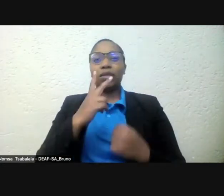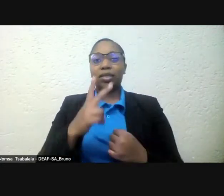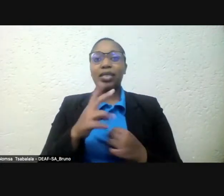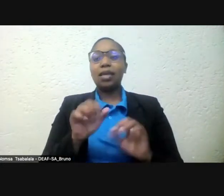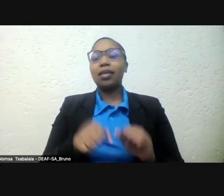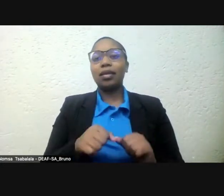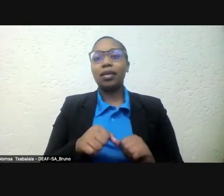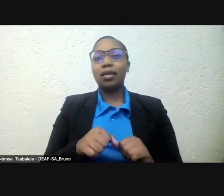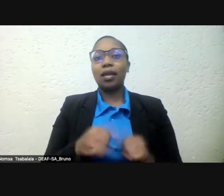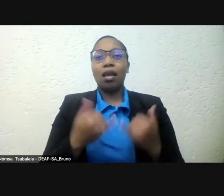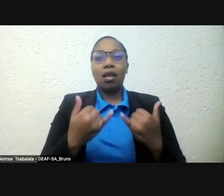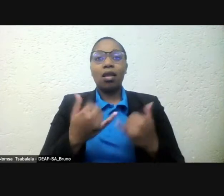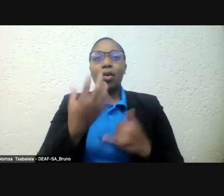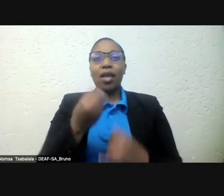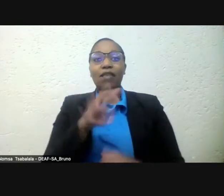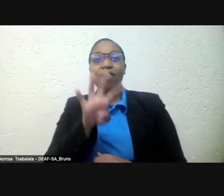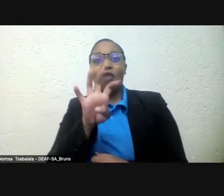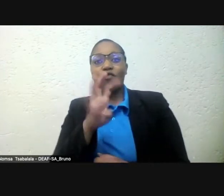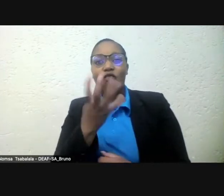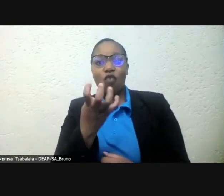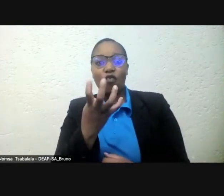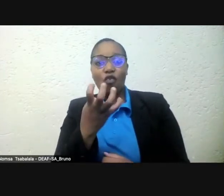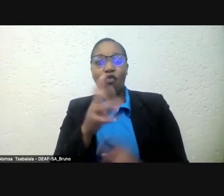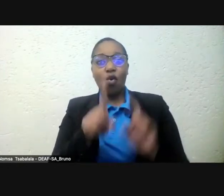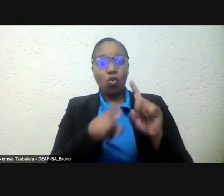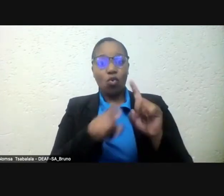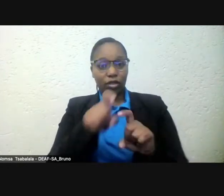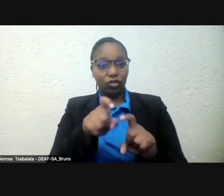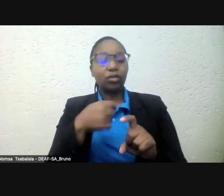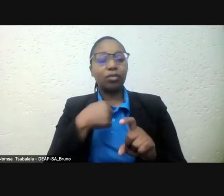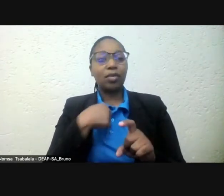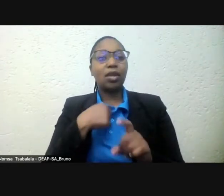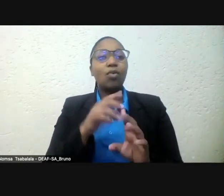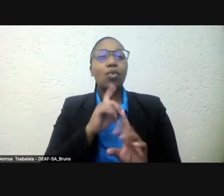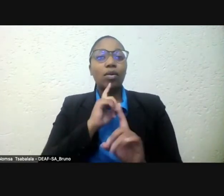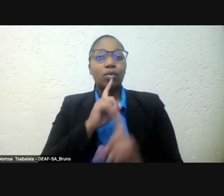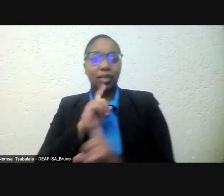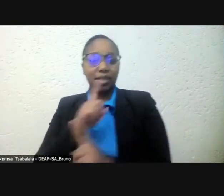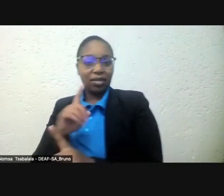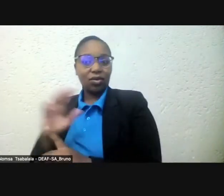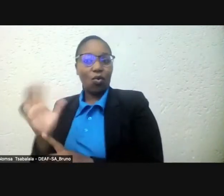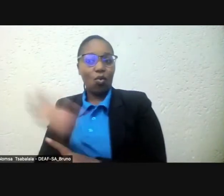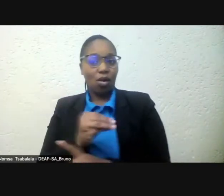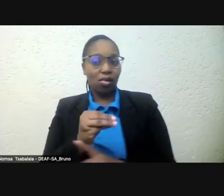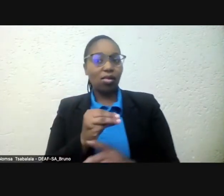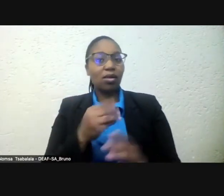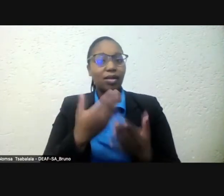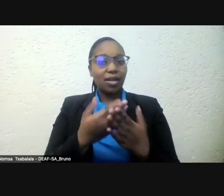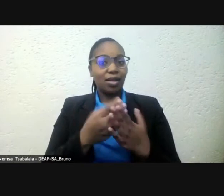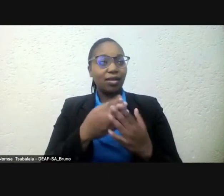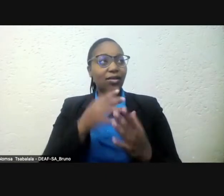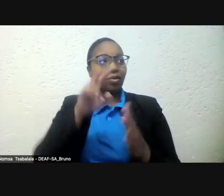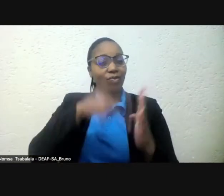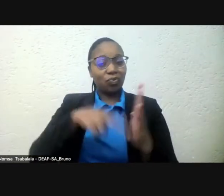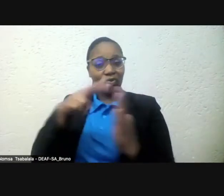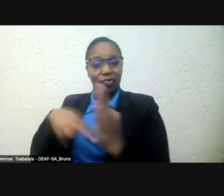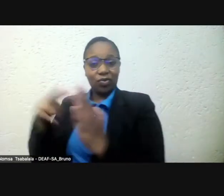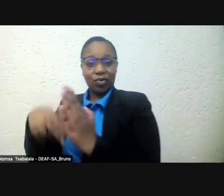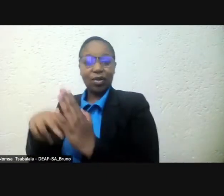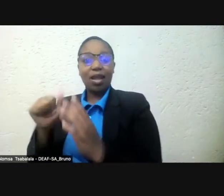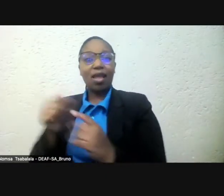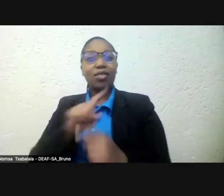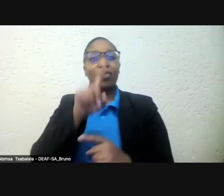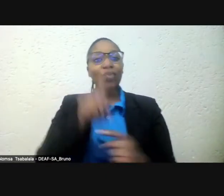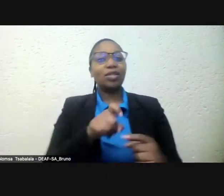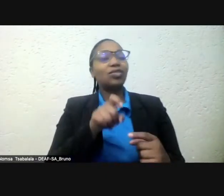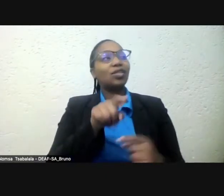I'm left with about 4 questions. I'm going to take all the questions so that we'll be able to elaborate on them. Another question is, has